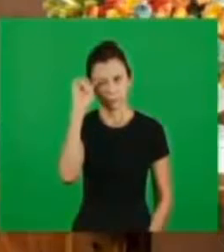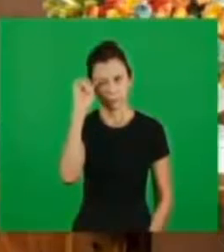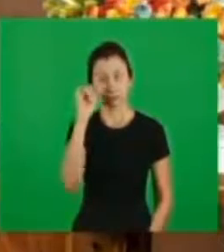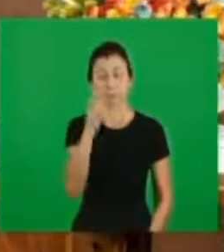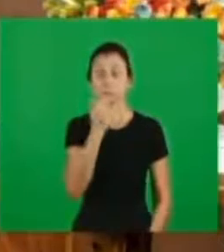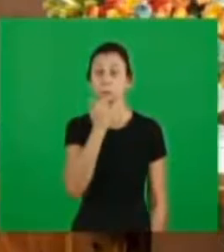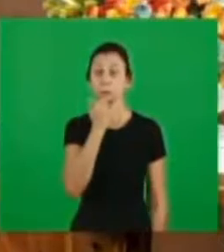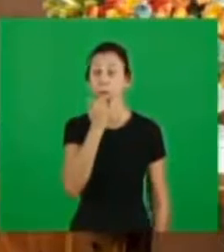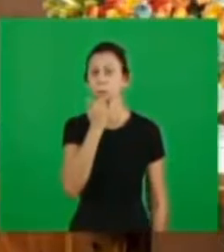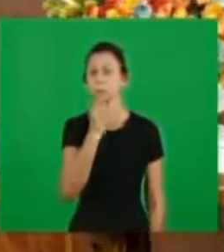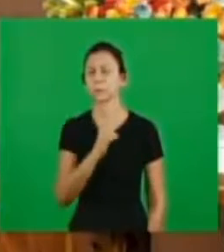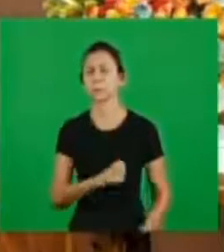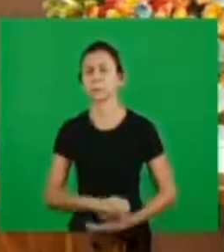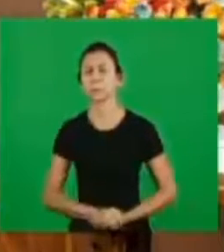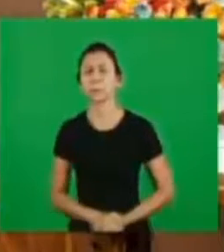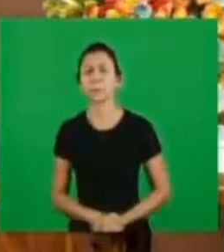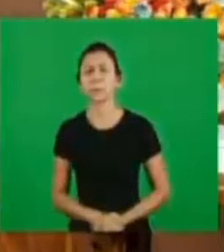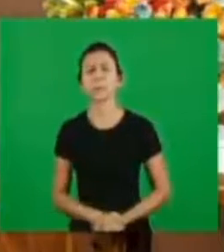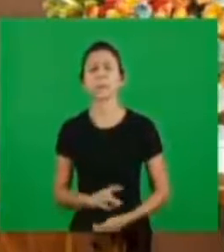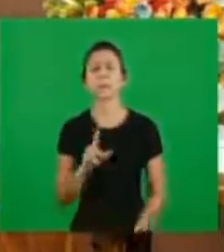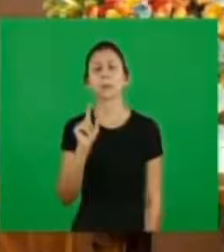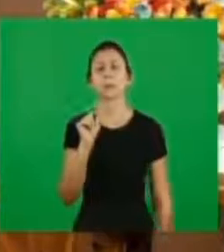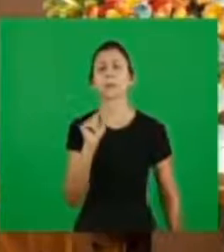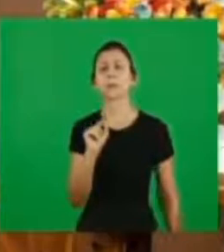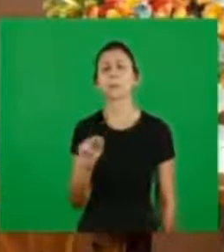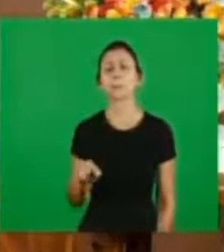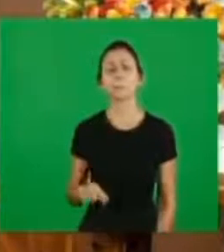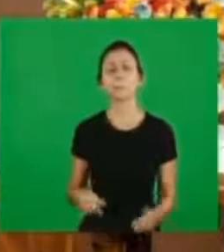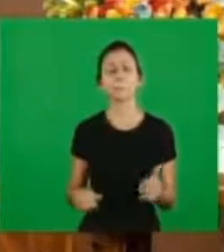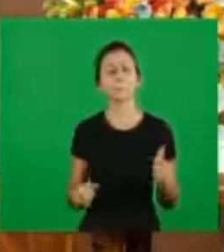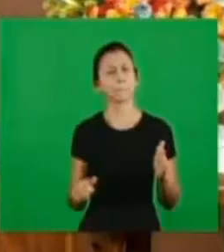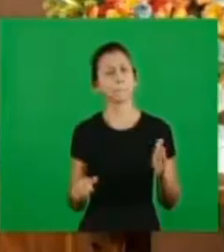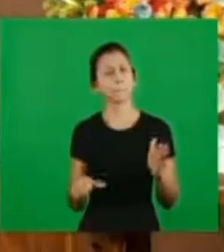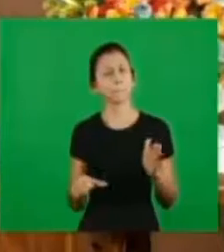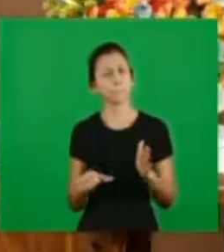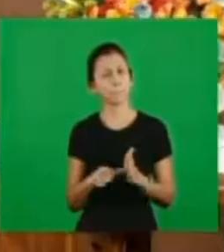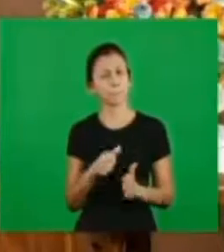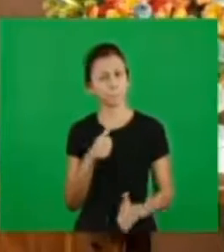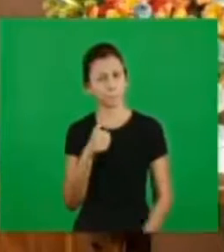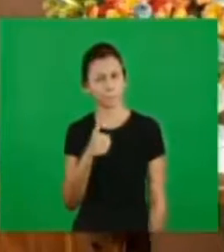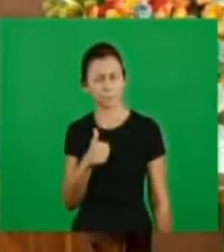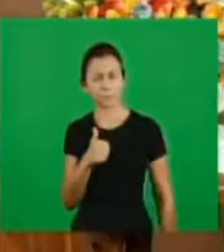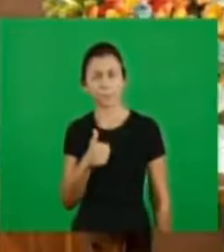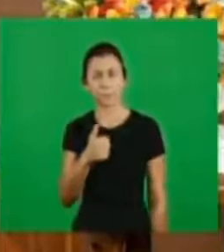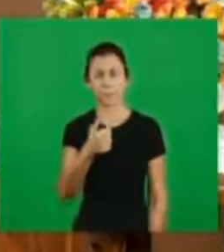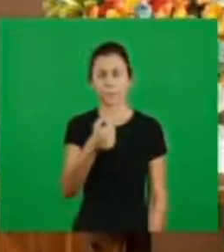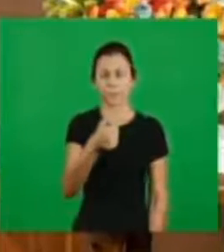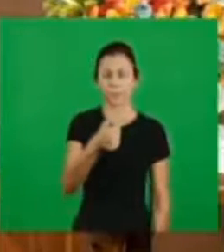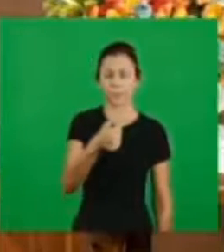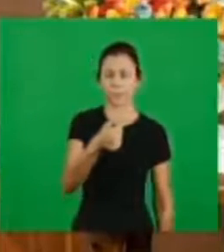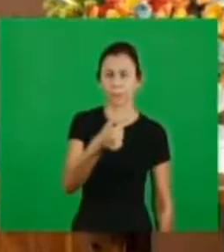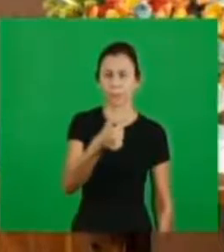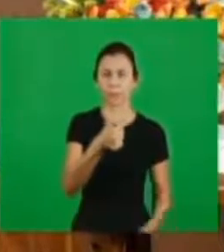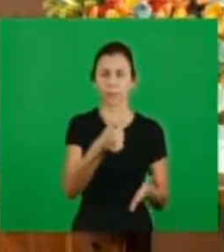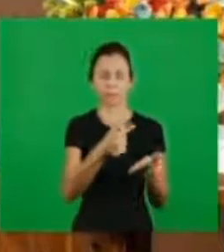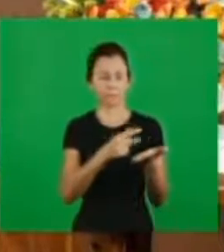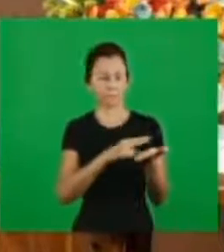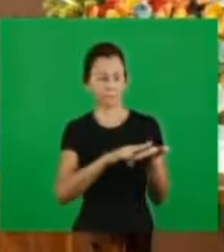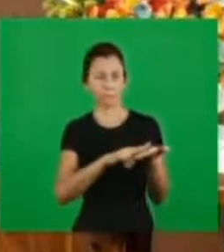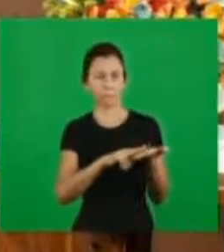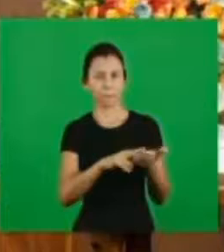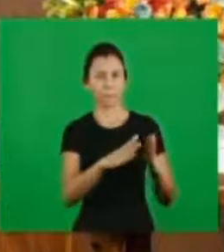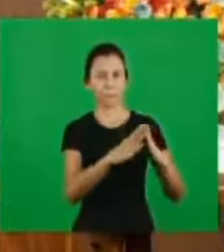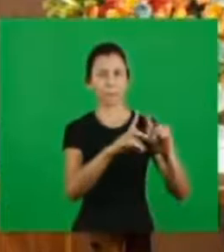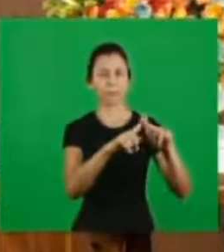off the satellite. So let's see what we understand here. So the first seven